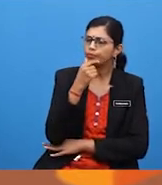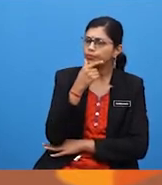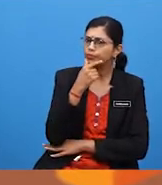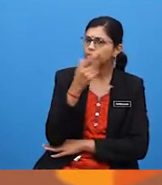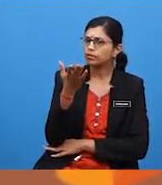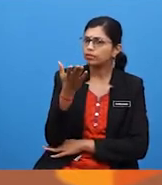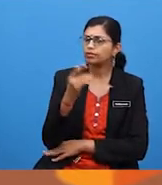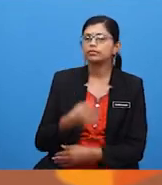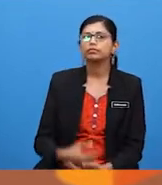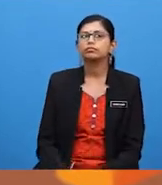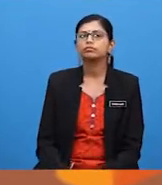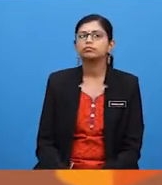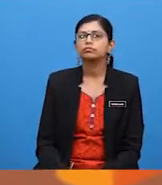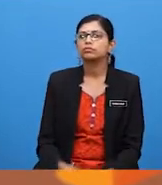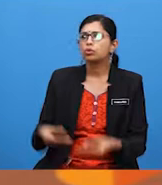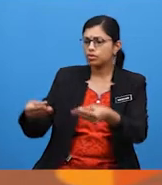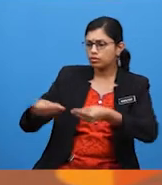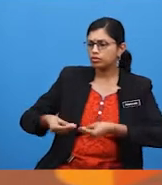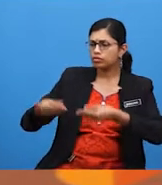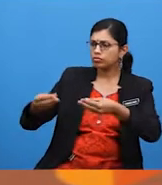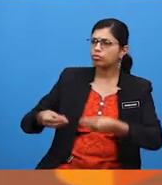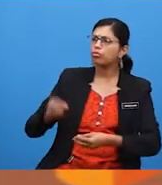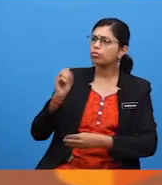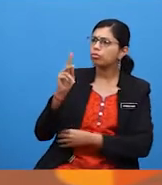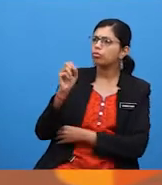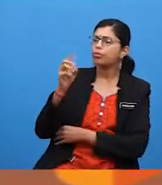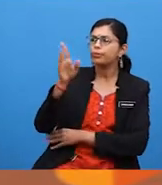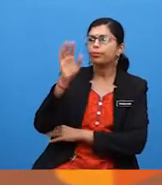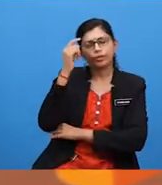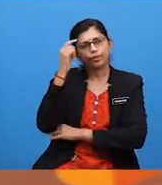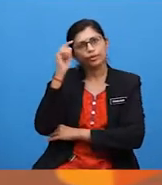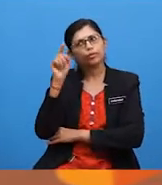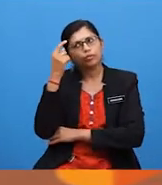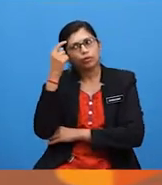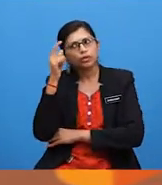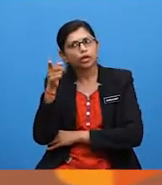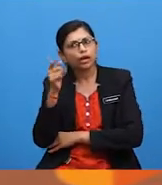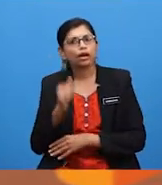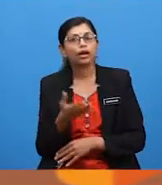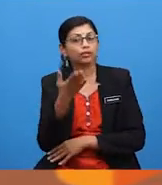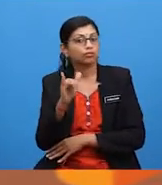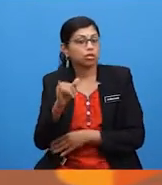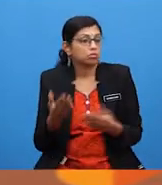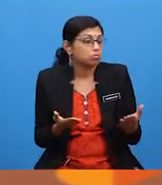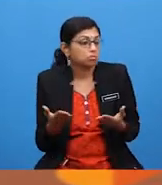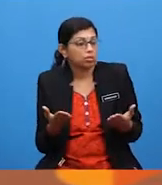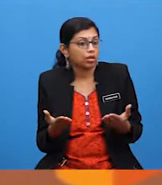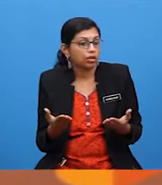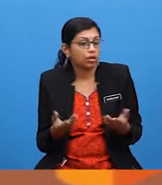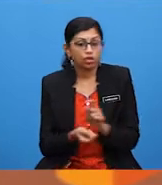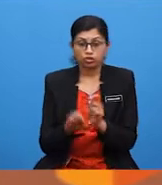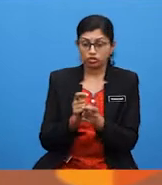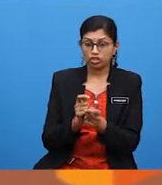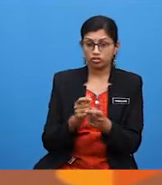ideas, and opinion seriously. And yes, they may even change their